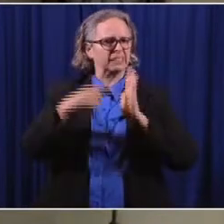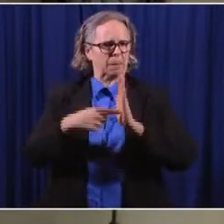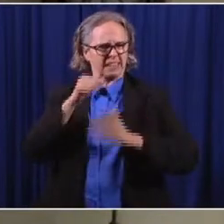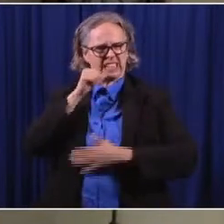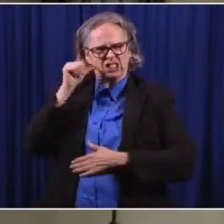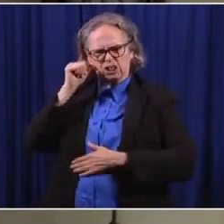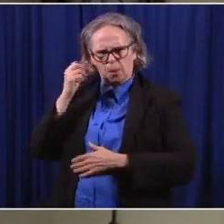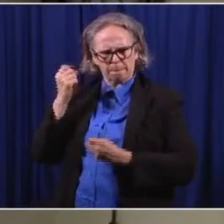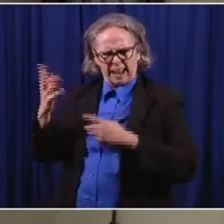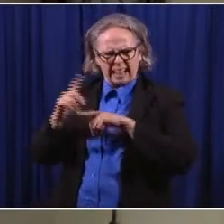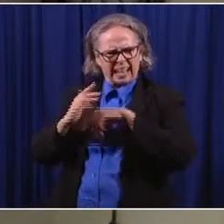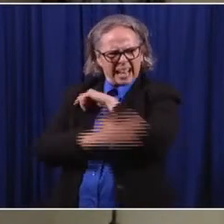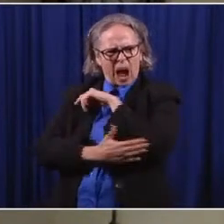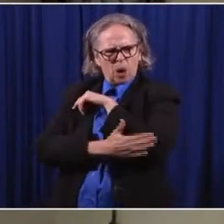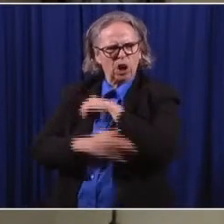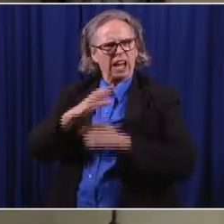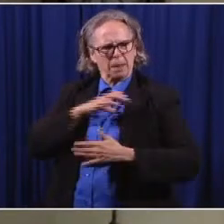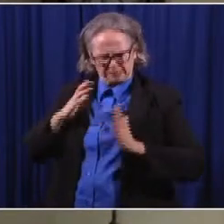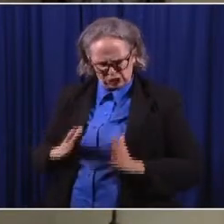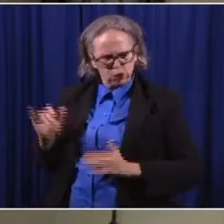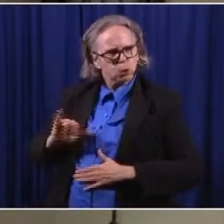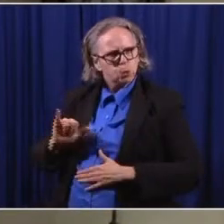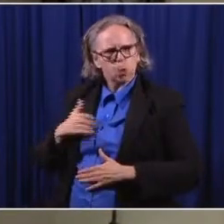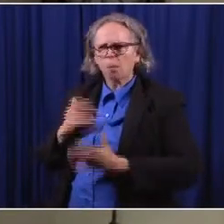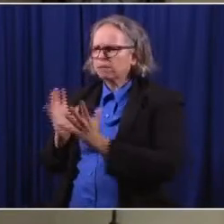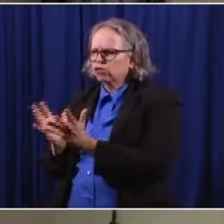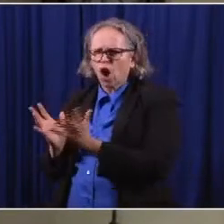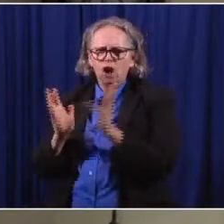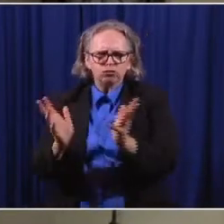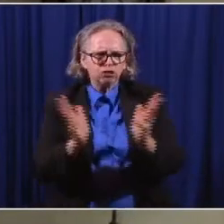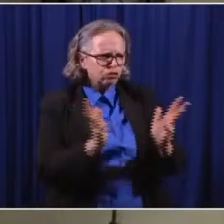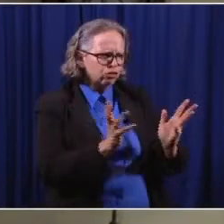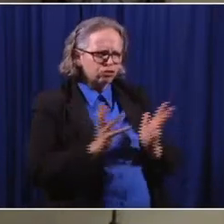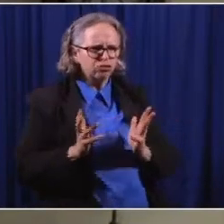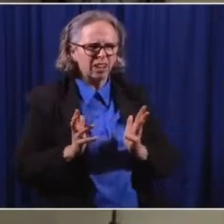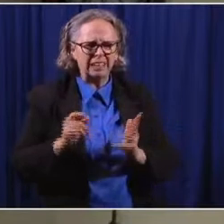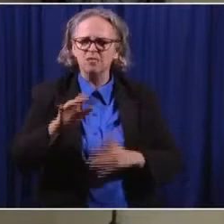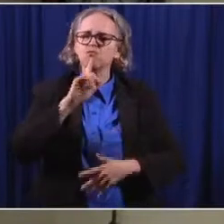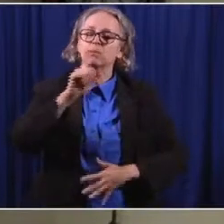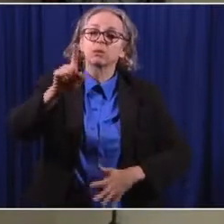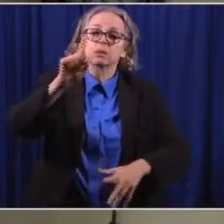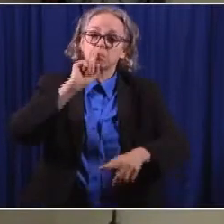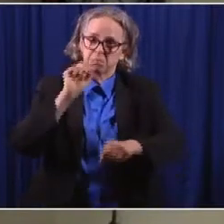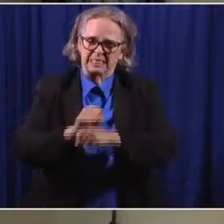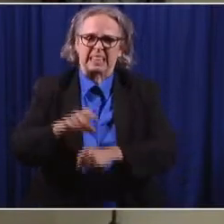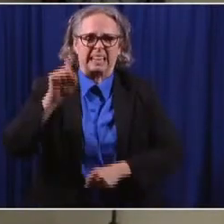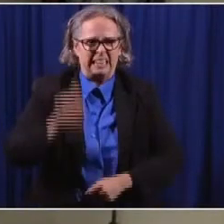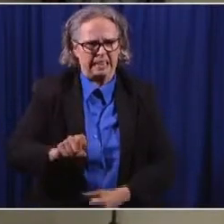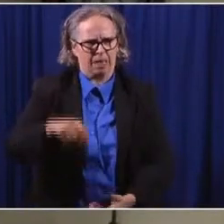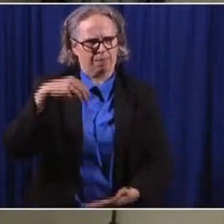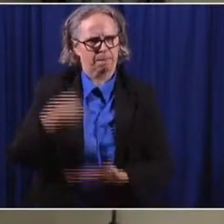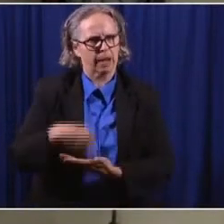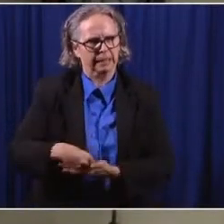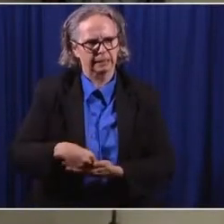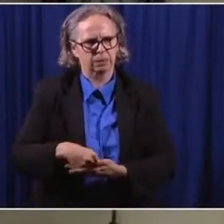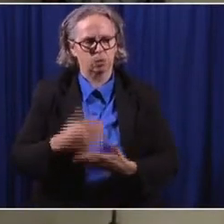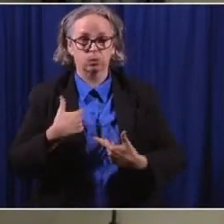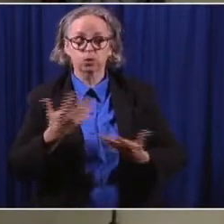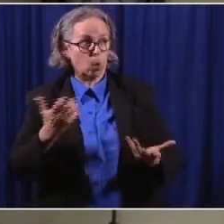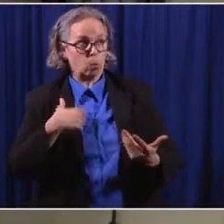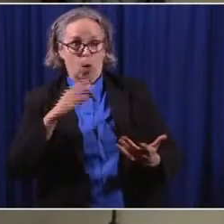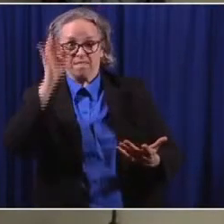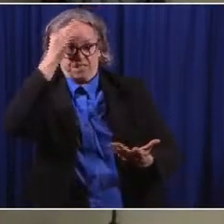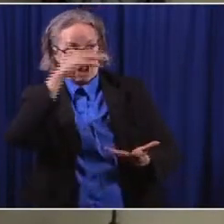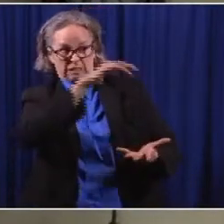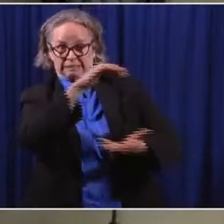mayors. So we know they need the money. We want to get them the money. As soon as this bill passes the legislature, I'll